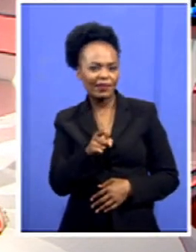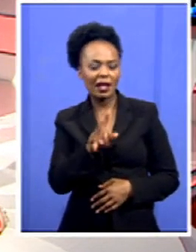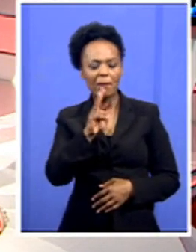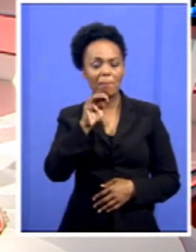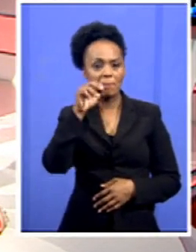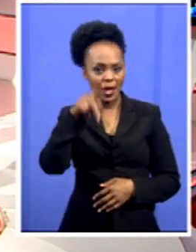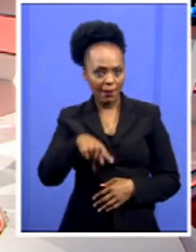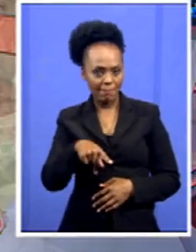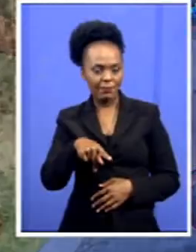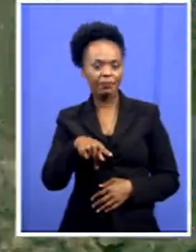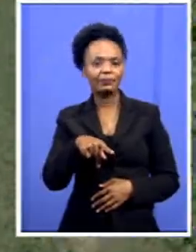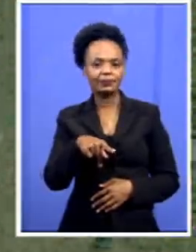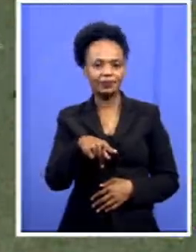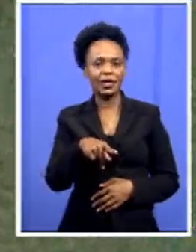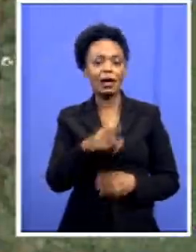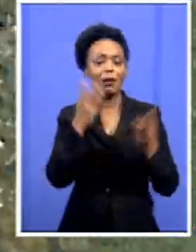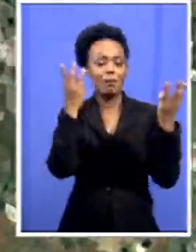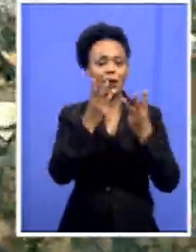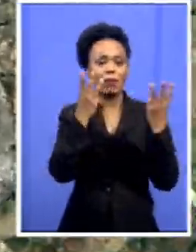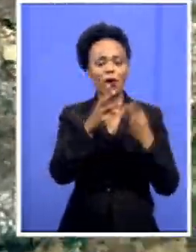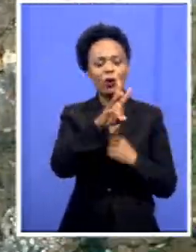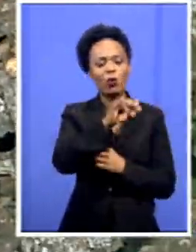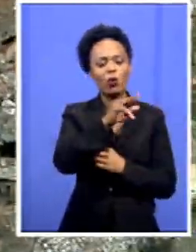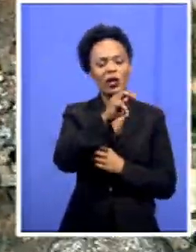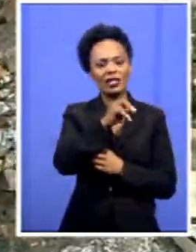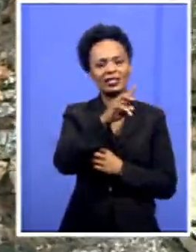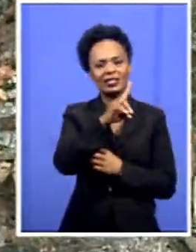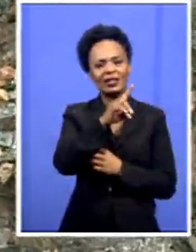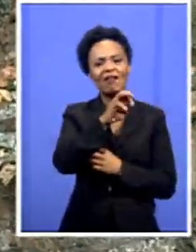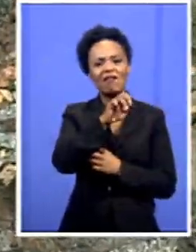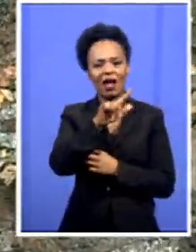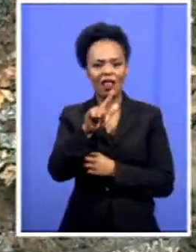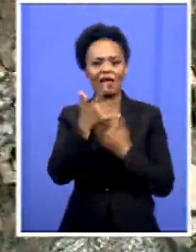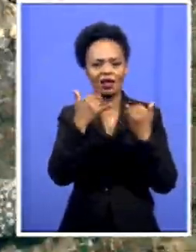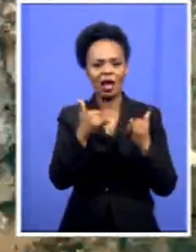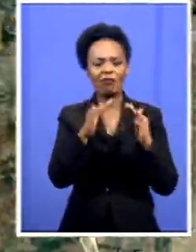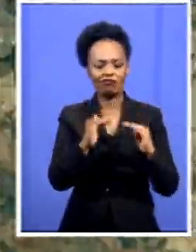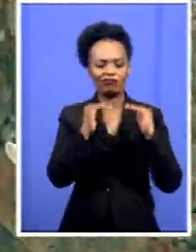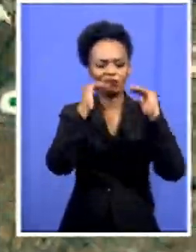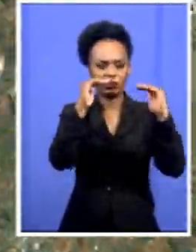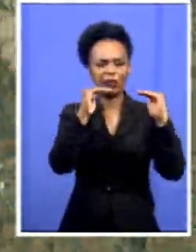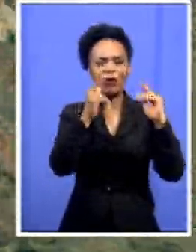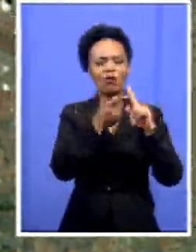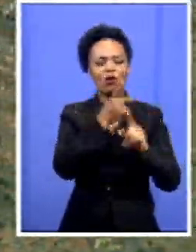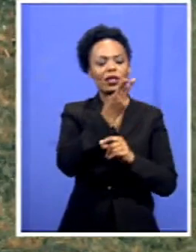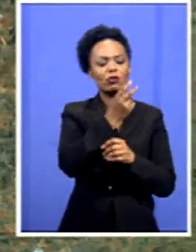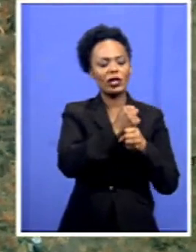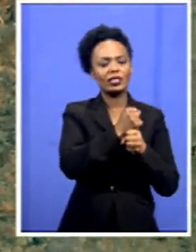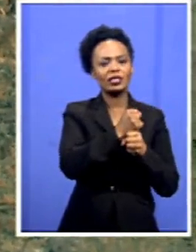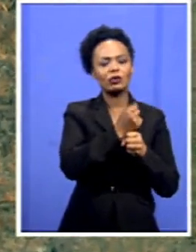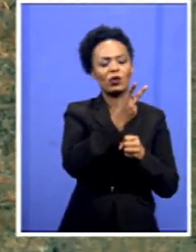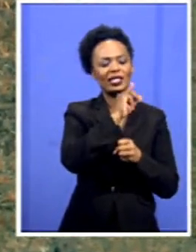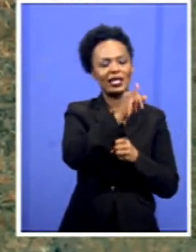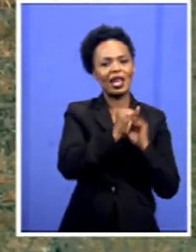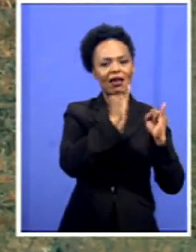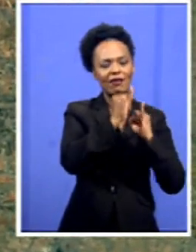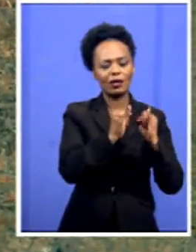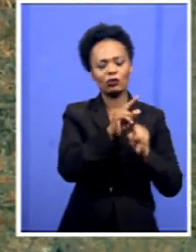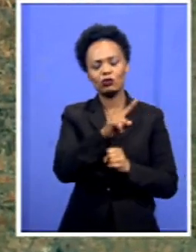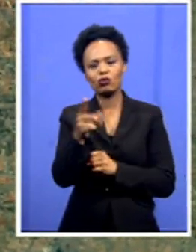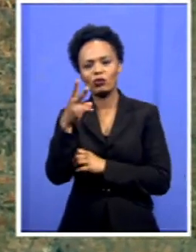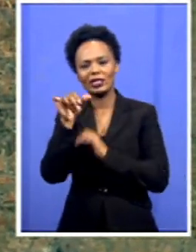here, the population of Midva has increased a little bit, of course, since 2011 to 2016. And we'll be soon looking into a little